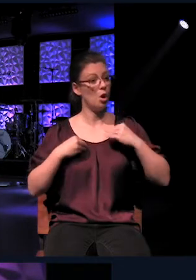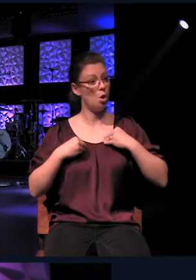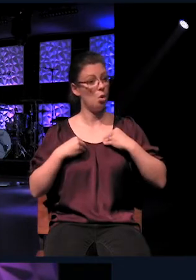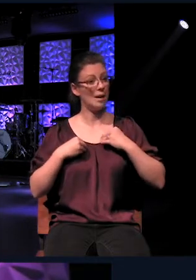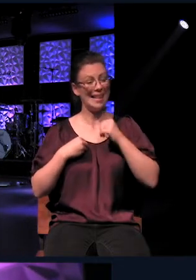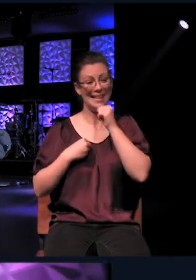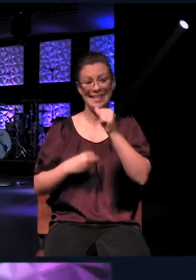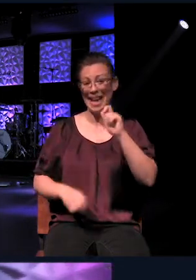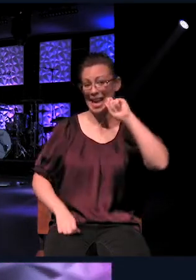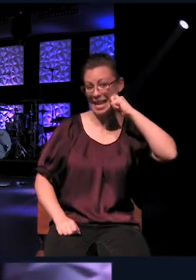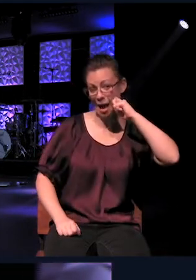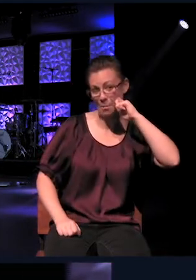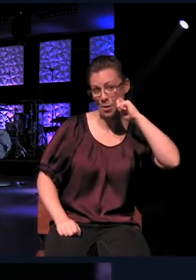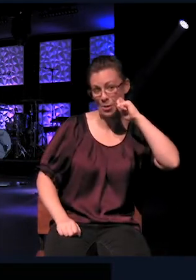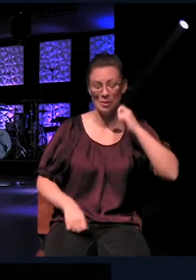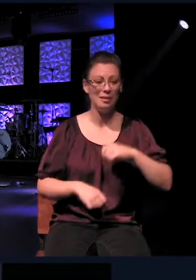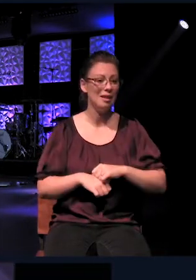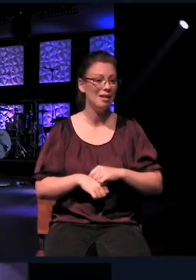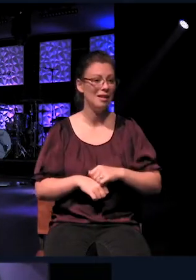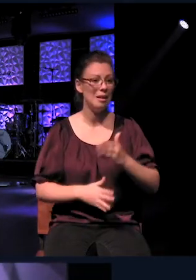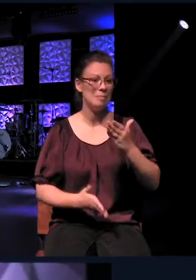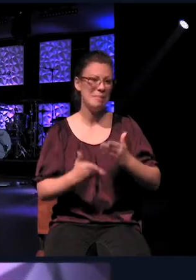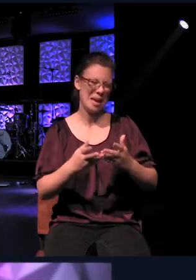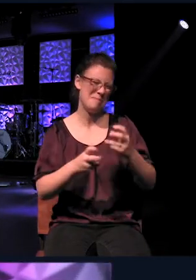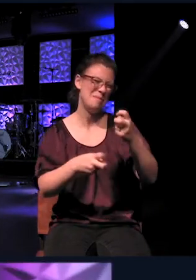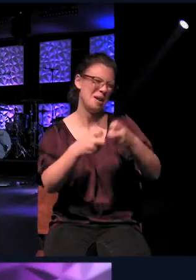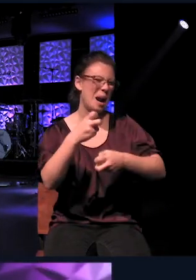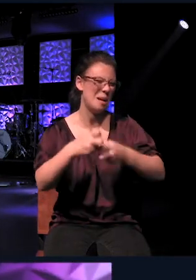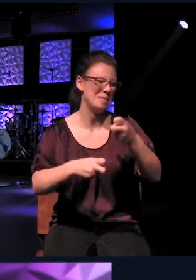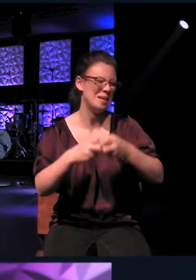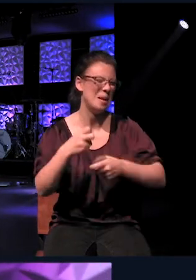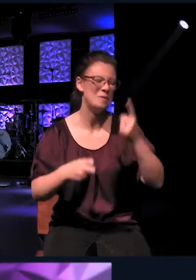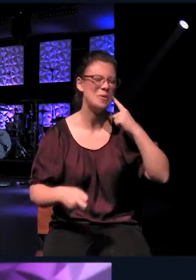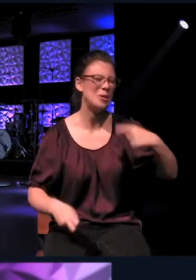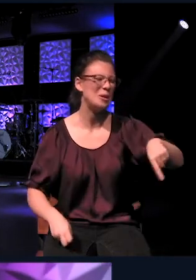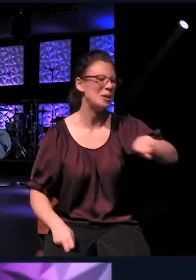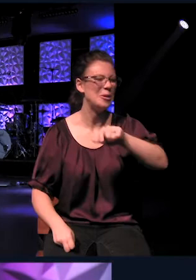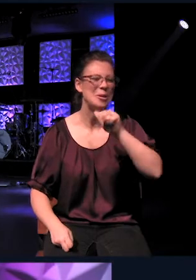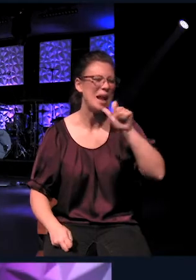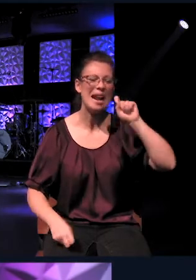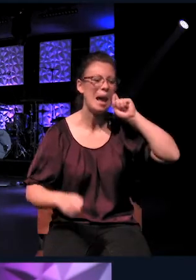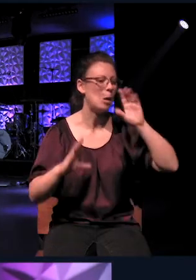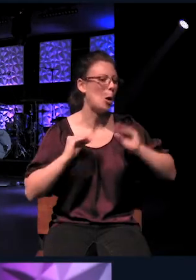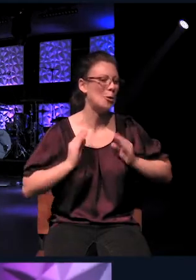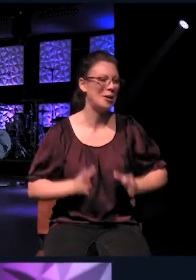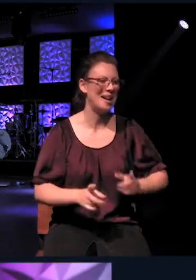it, you probably have more problems than others. Sorry, can I say that?